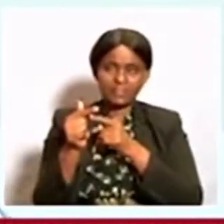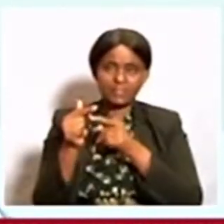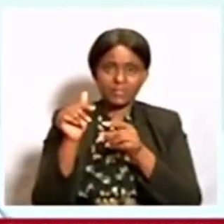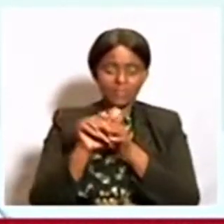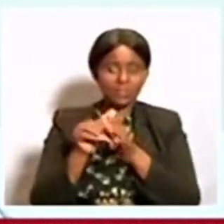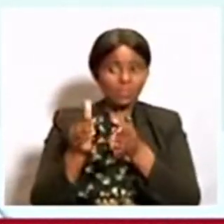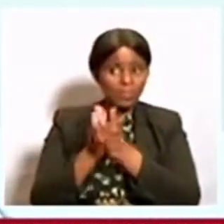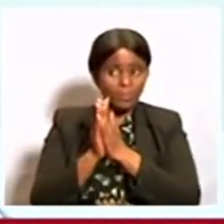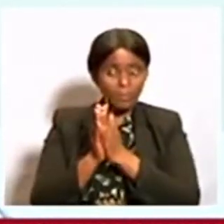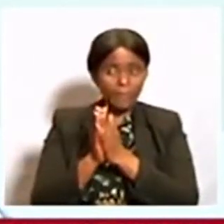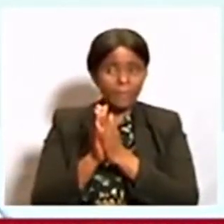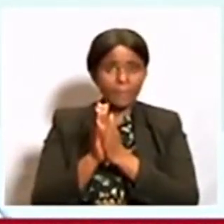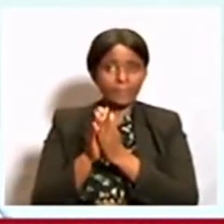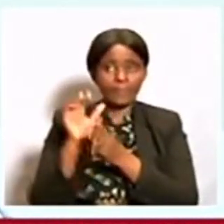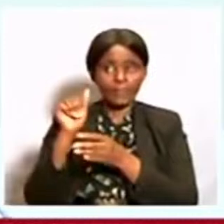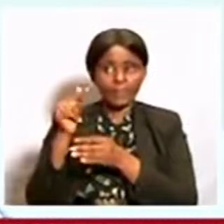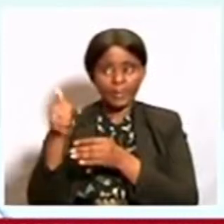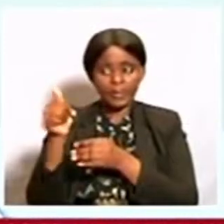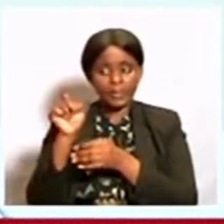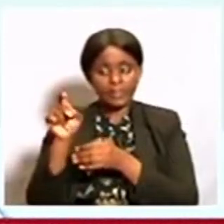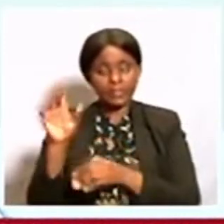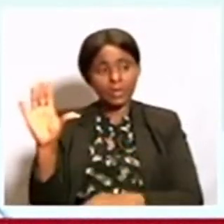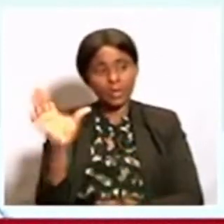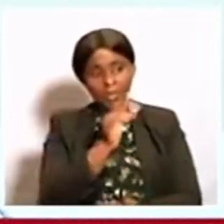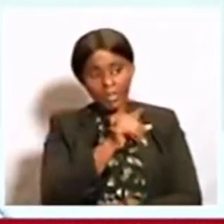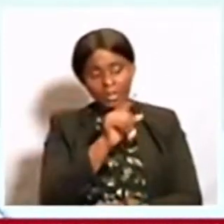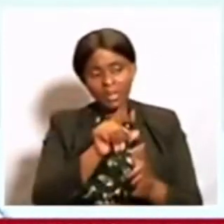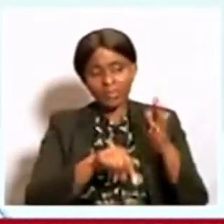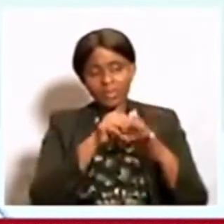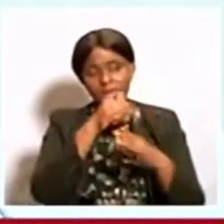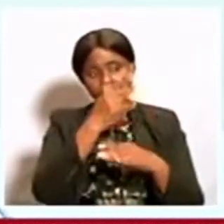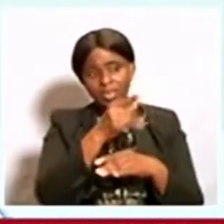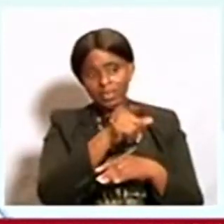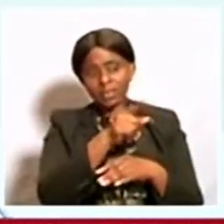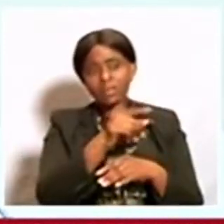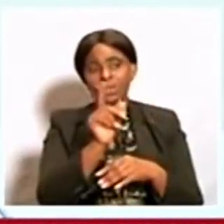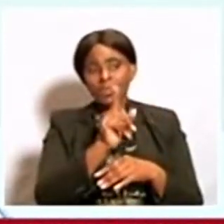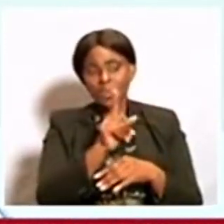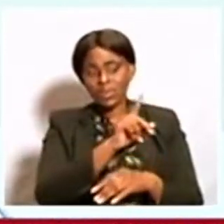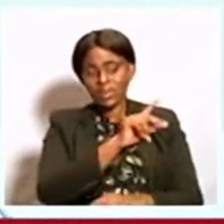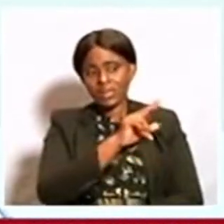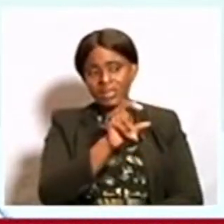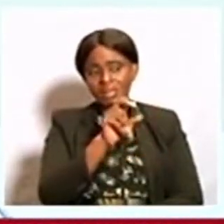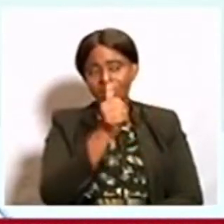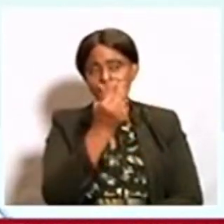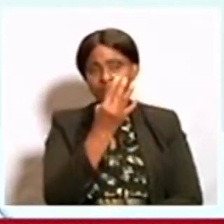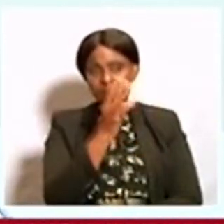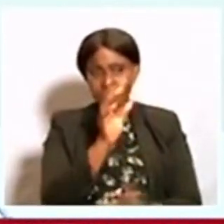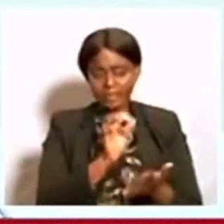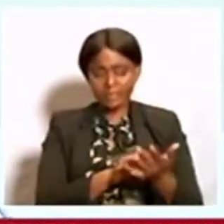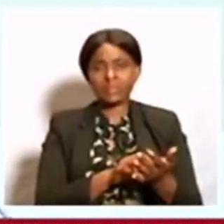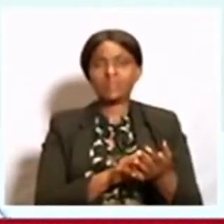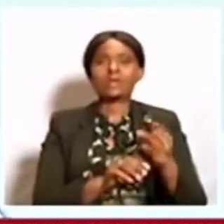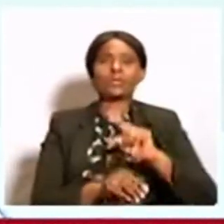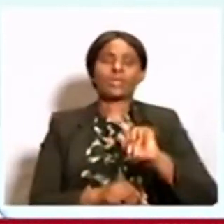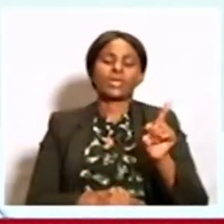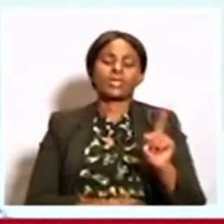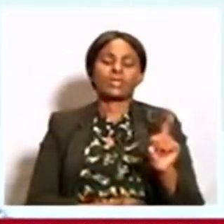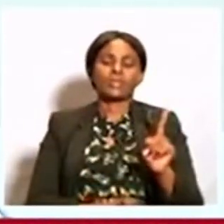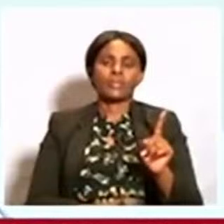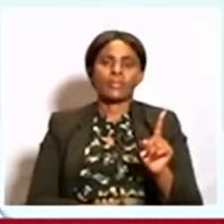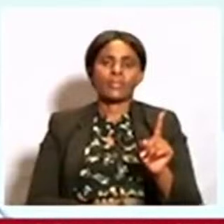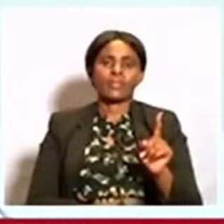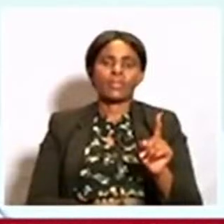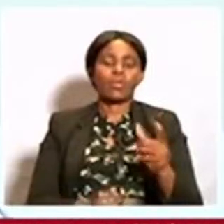first place, that Auditor General, you need to go back and find out where the 314,000 is, or where